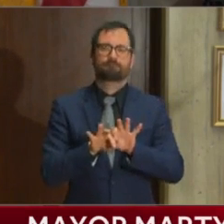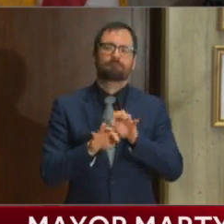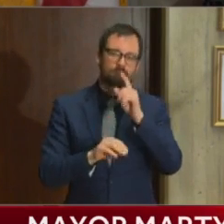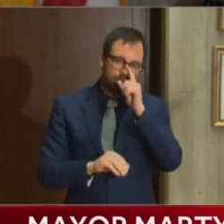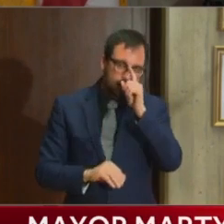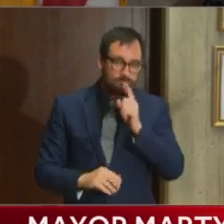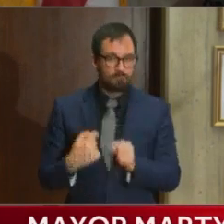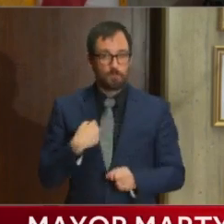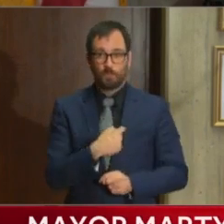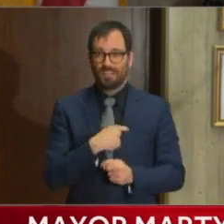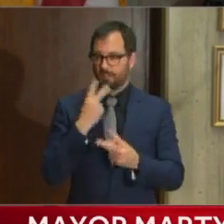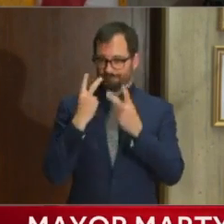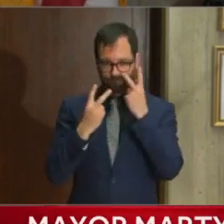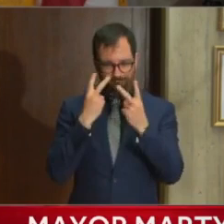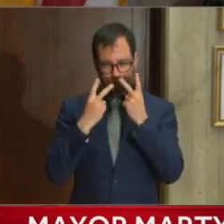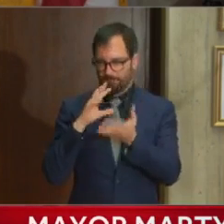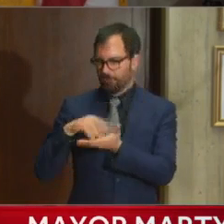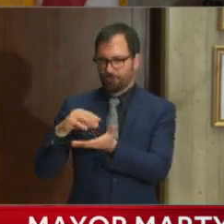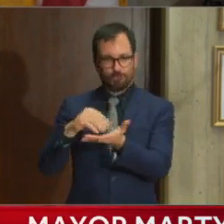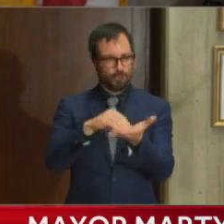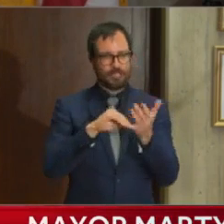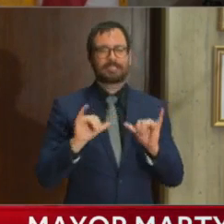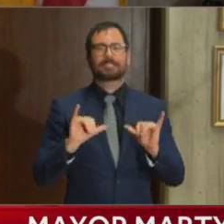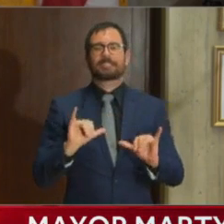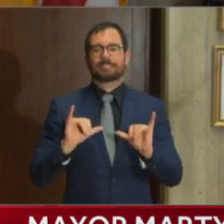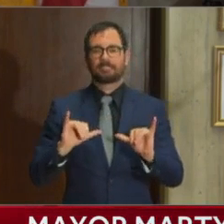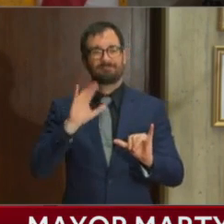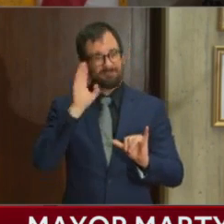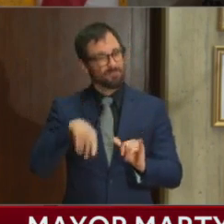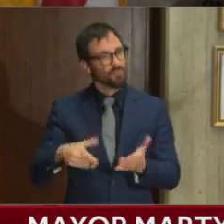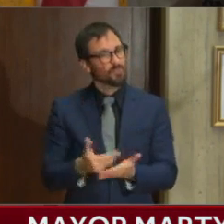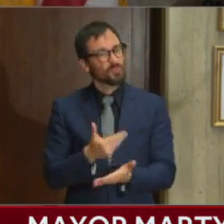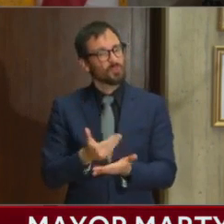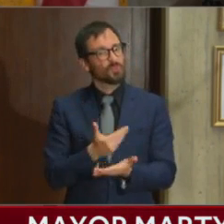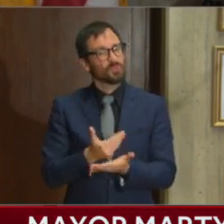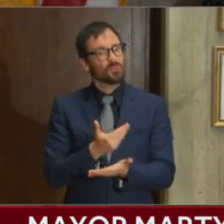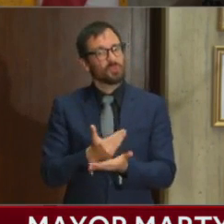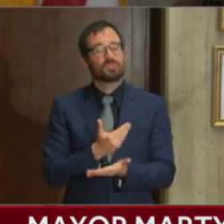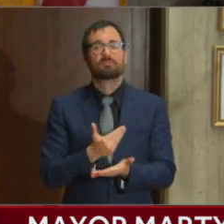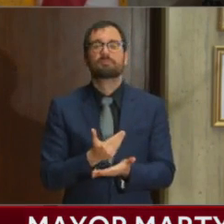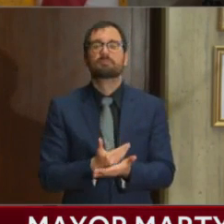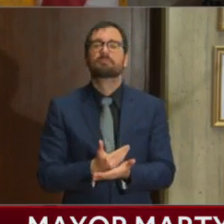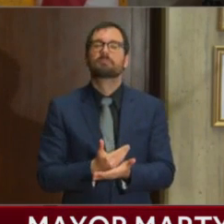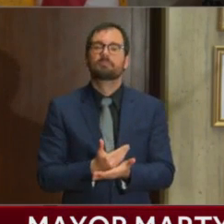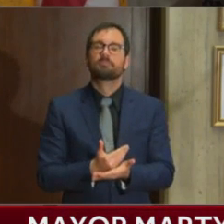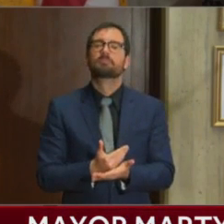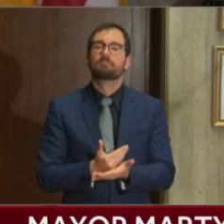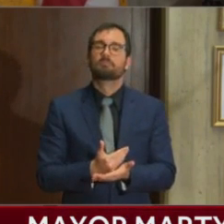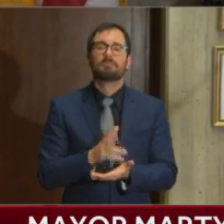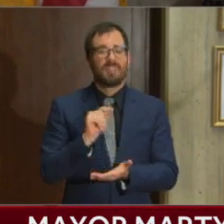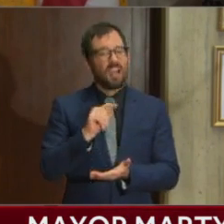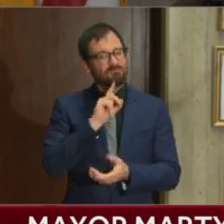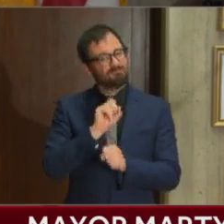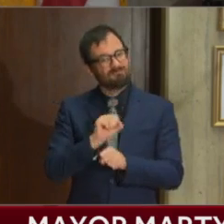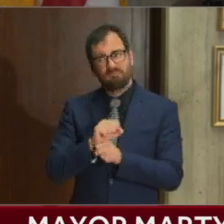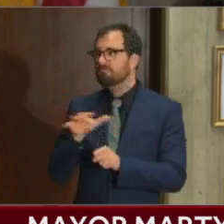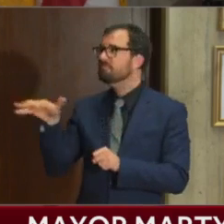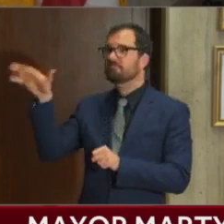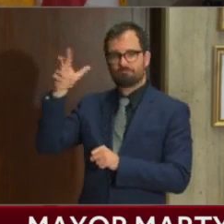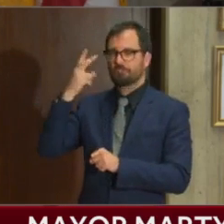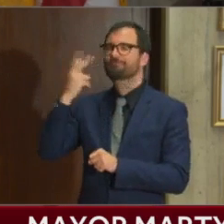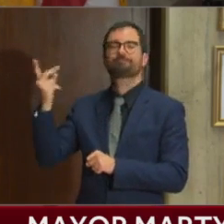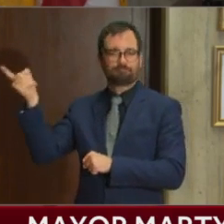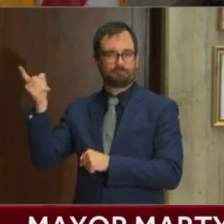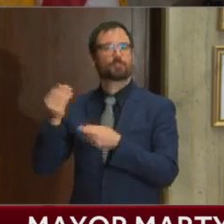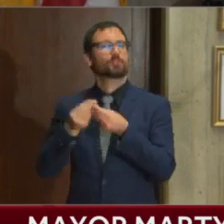known solution to the challenge we face. And I want to be very clear about how it works. Social distancing